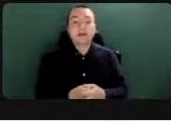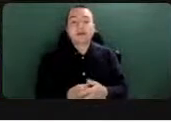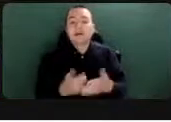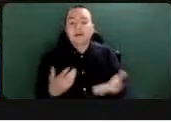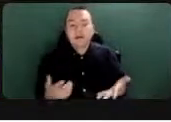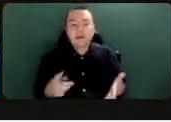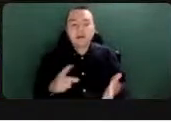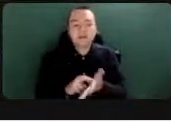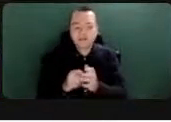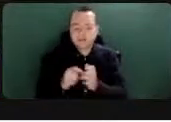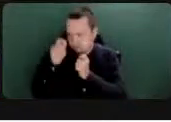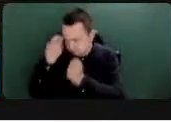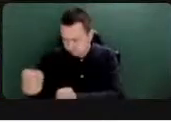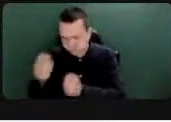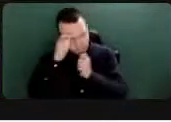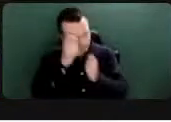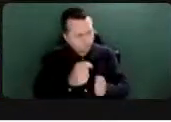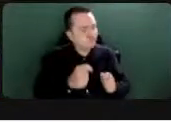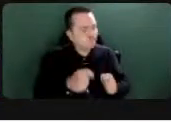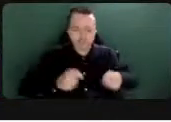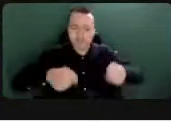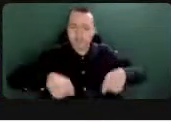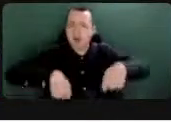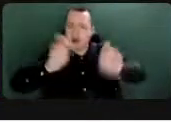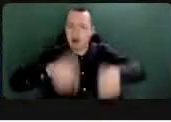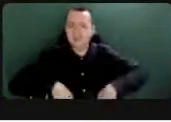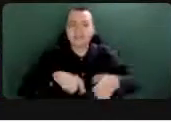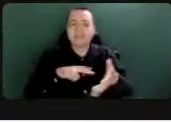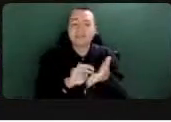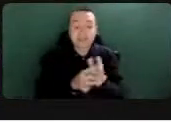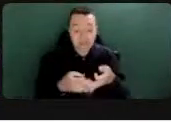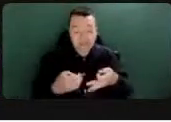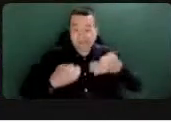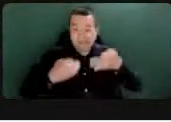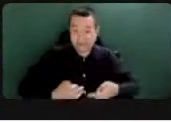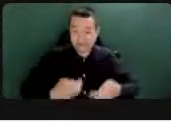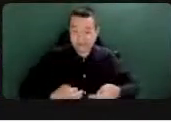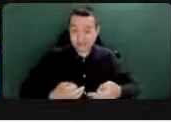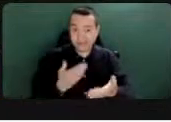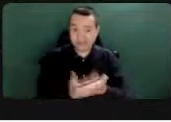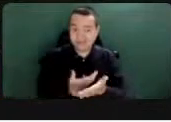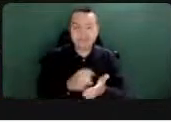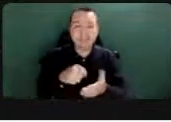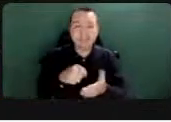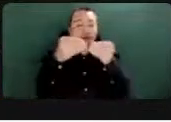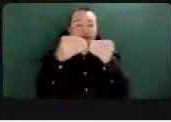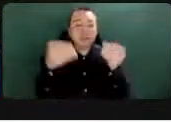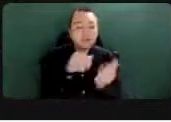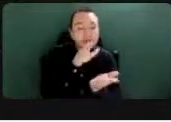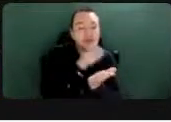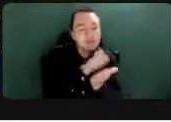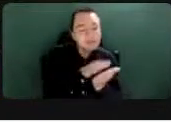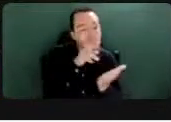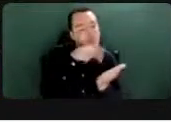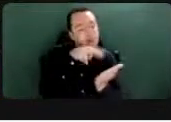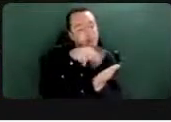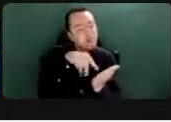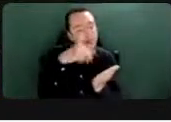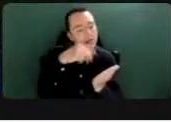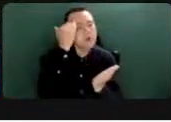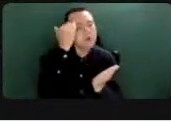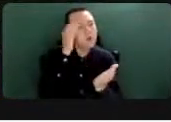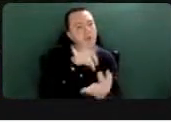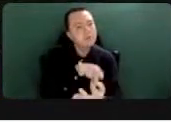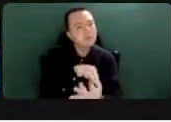decision-making. So why do we need this? Well, what do we need? We need high-quality research that is relevant